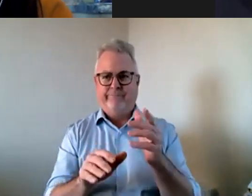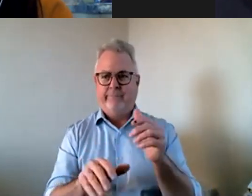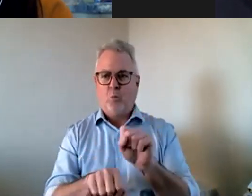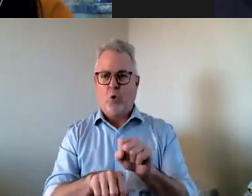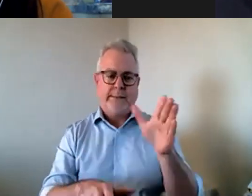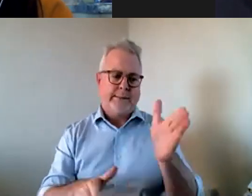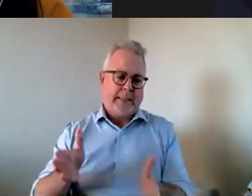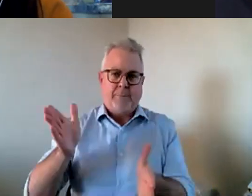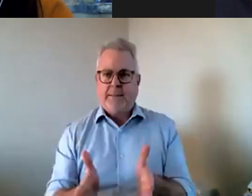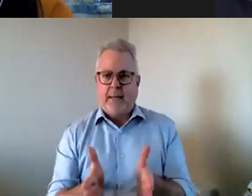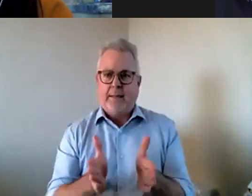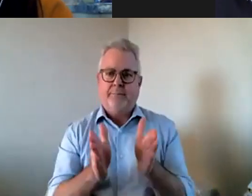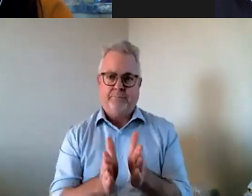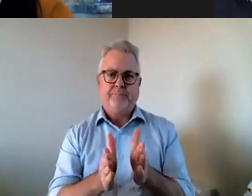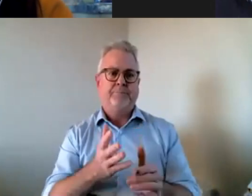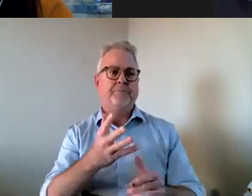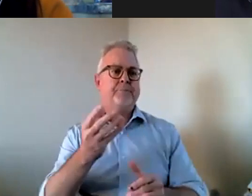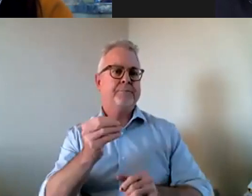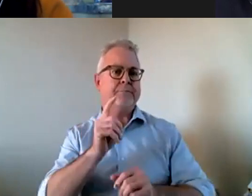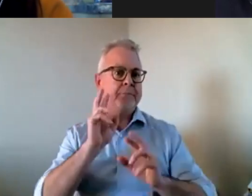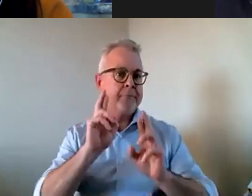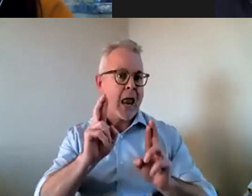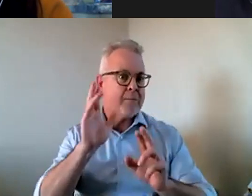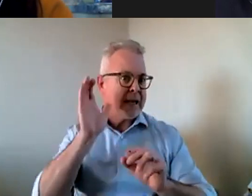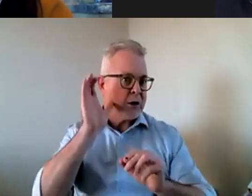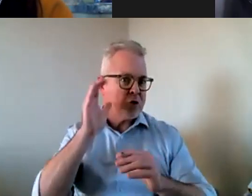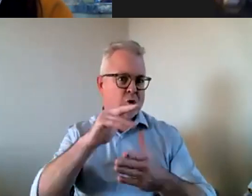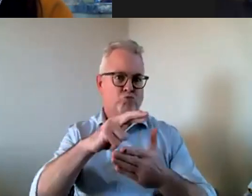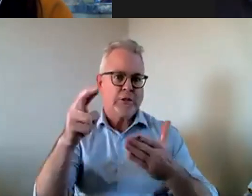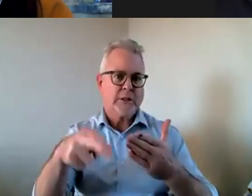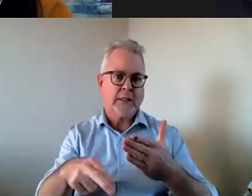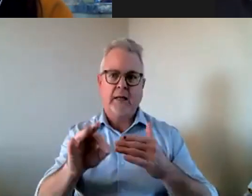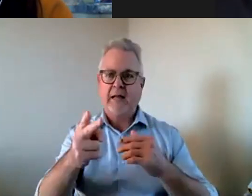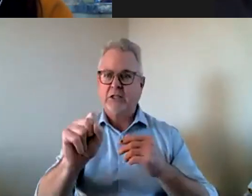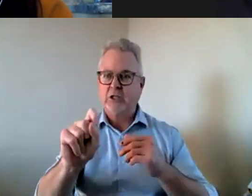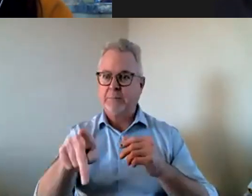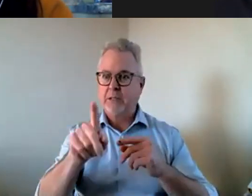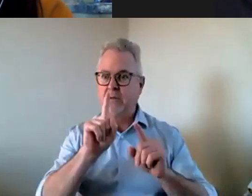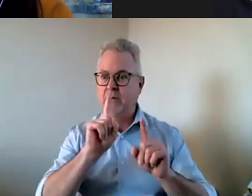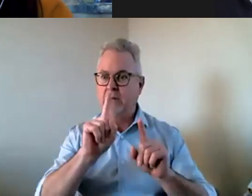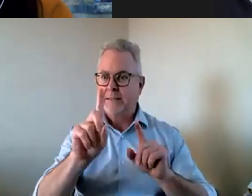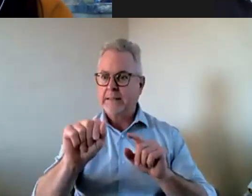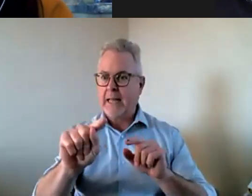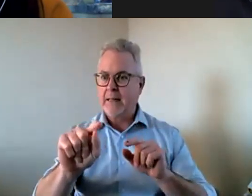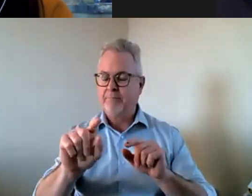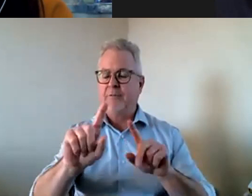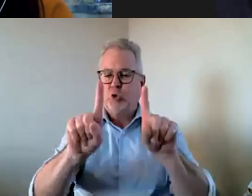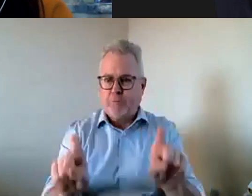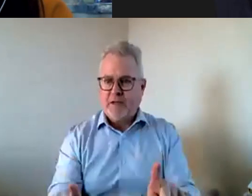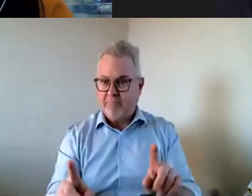are so intimately tied. And we need to work side by side. And I'm very happy to hear the results